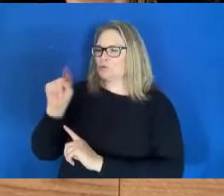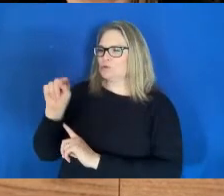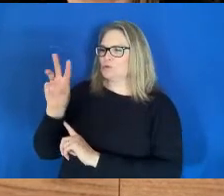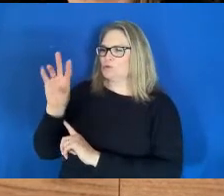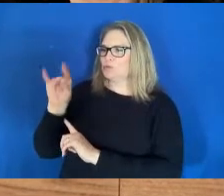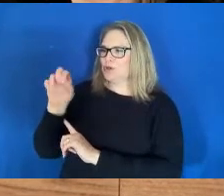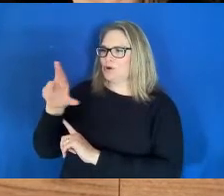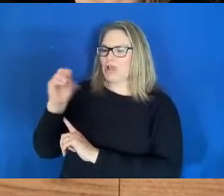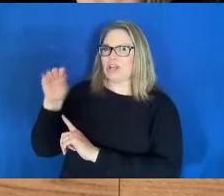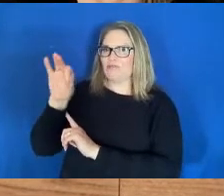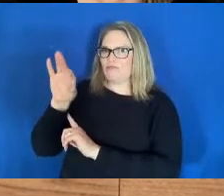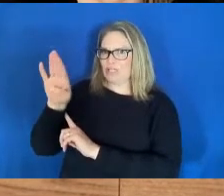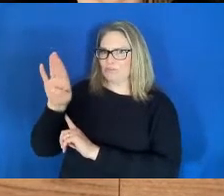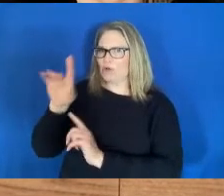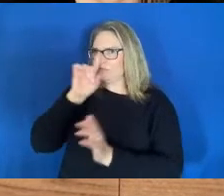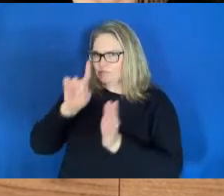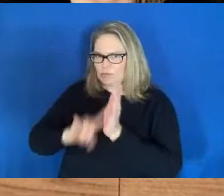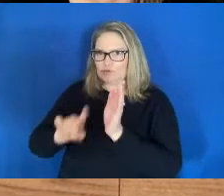latest information.